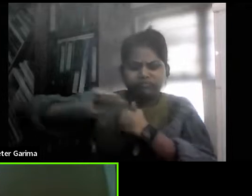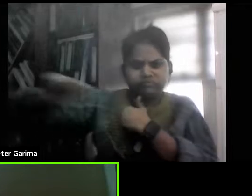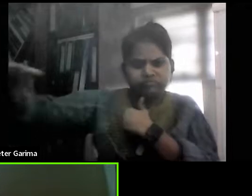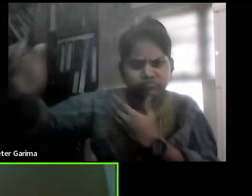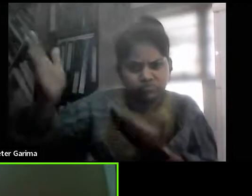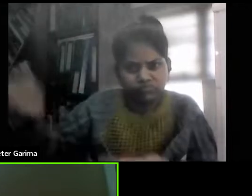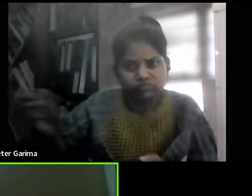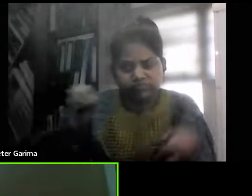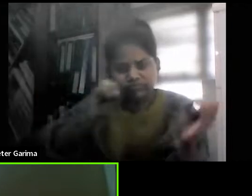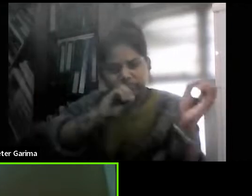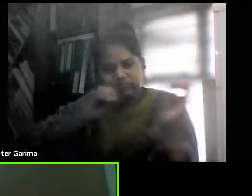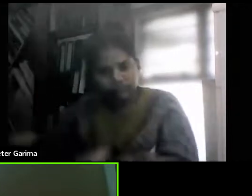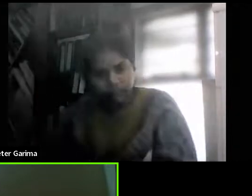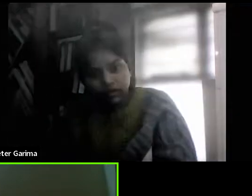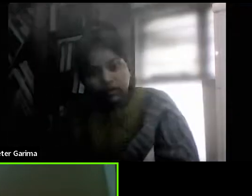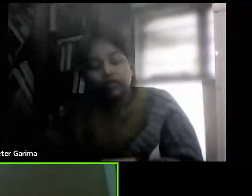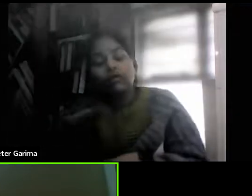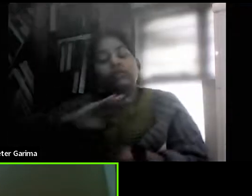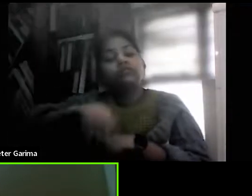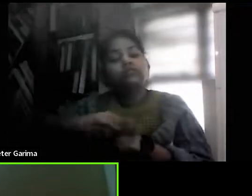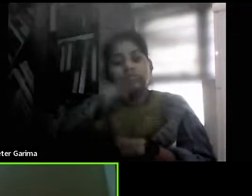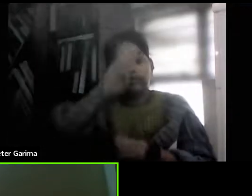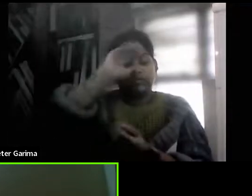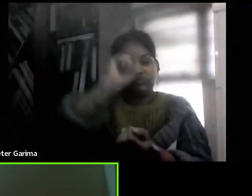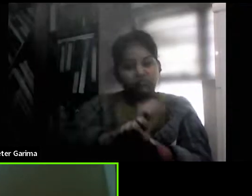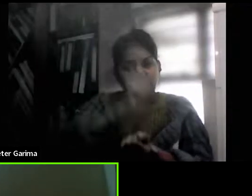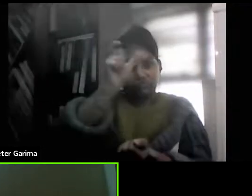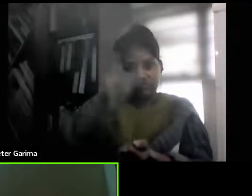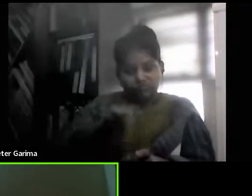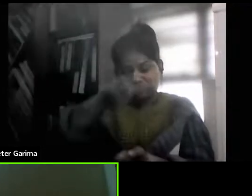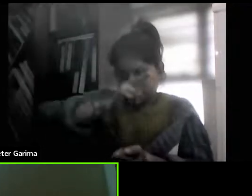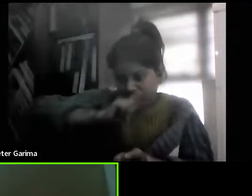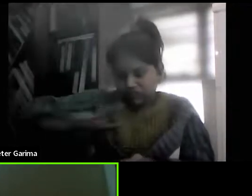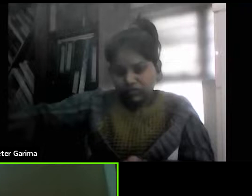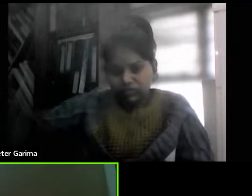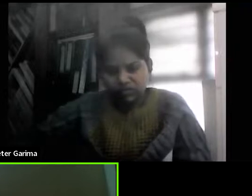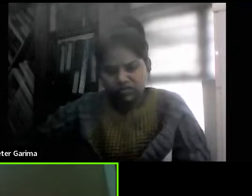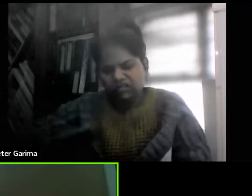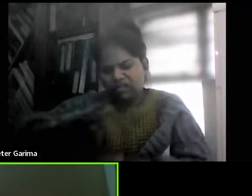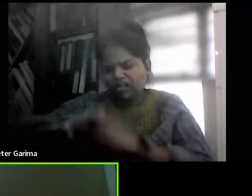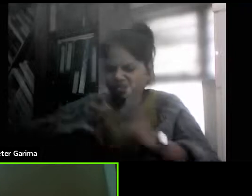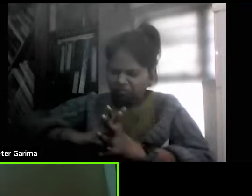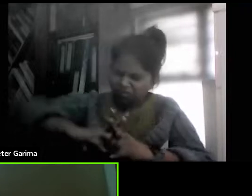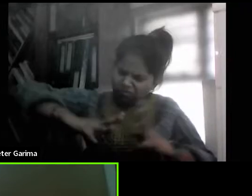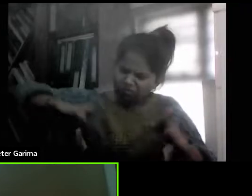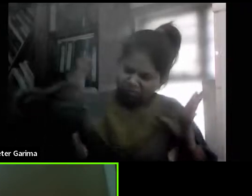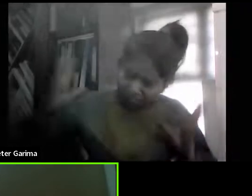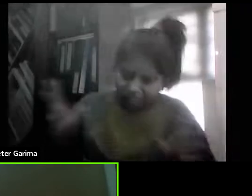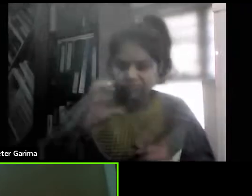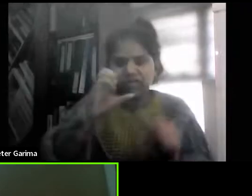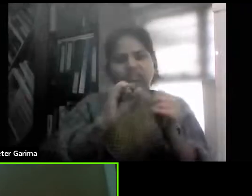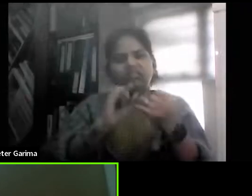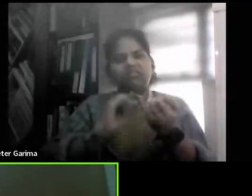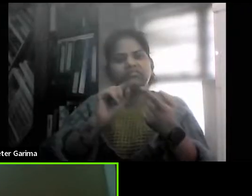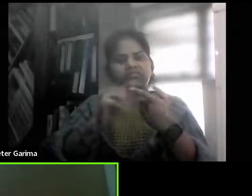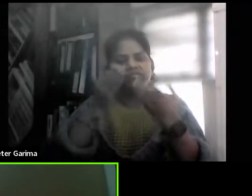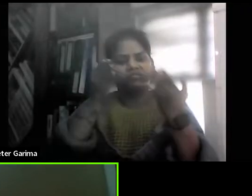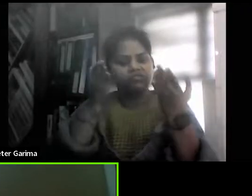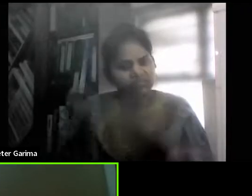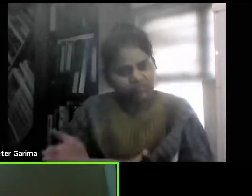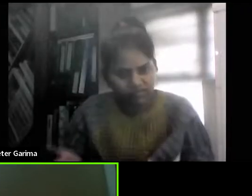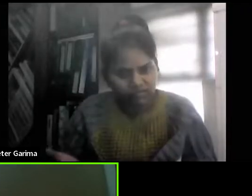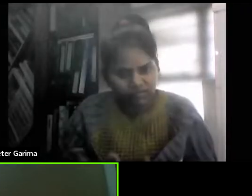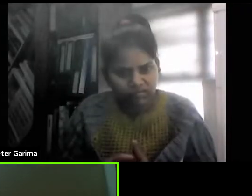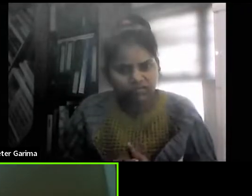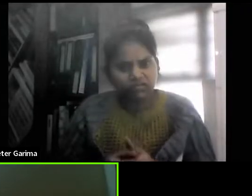the police came back. And the next day, it became a huge issue. And the Madras High Court came forward, and it